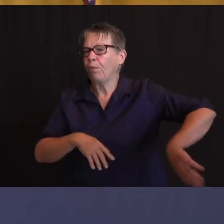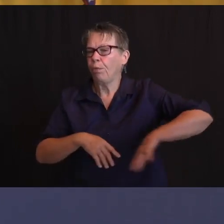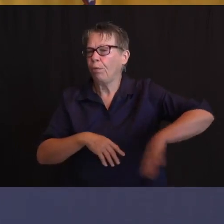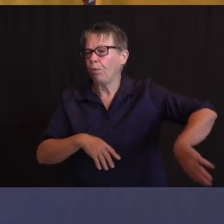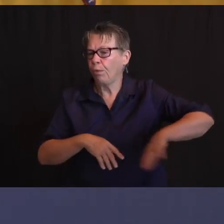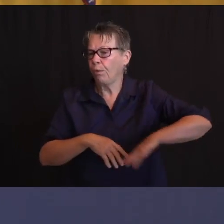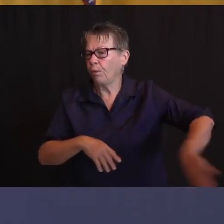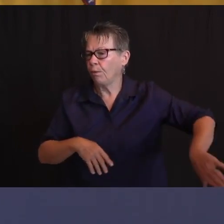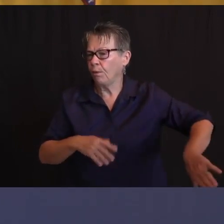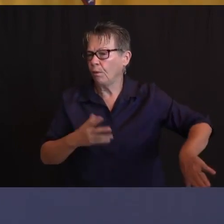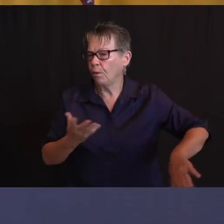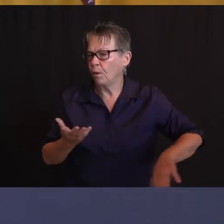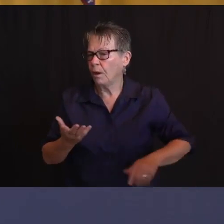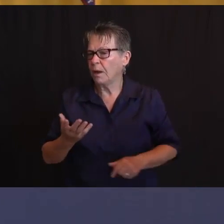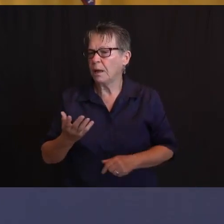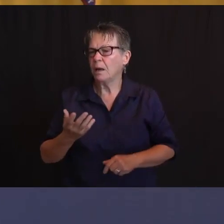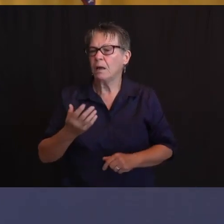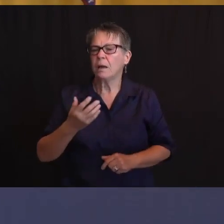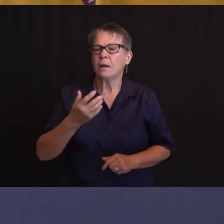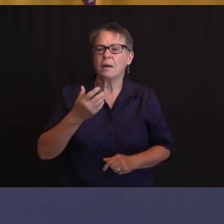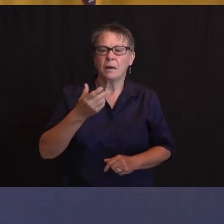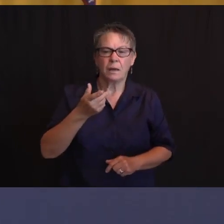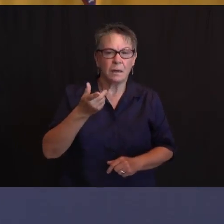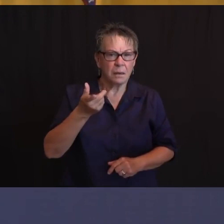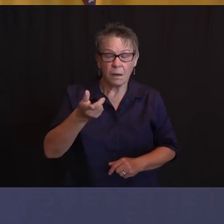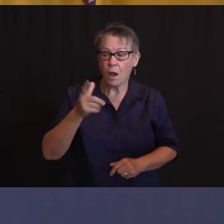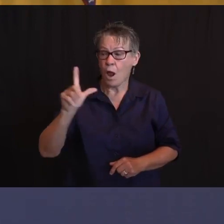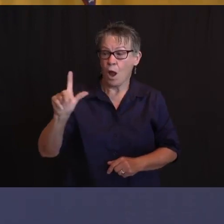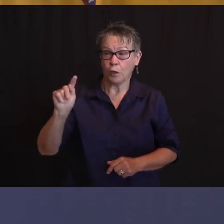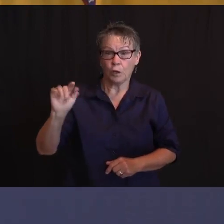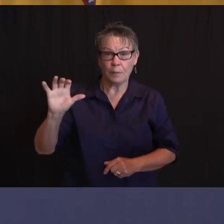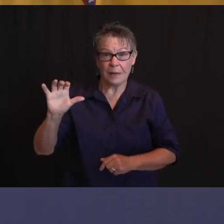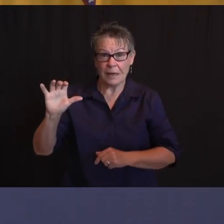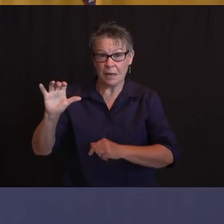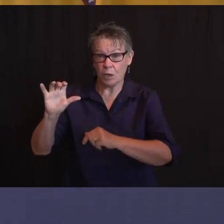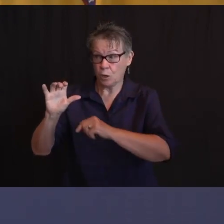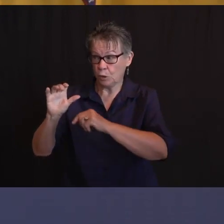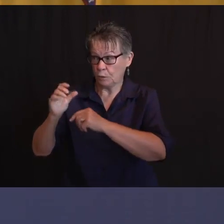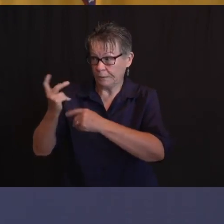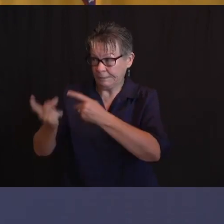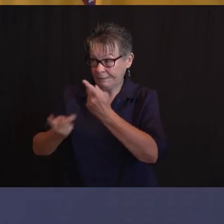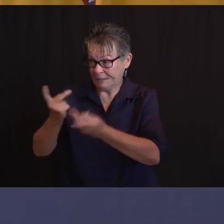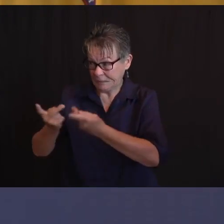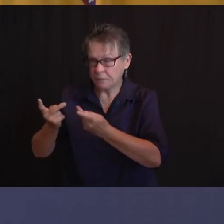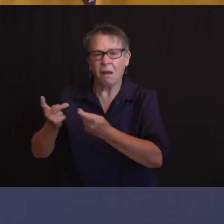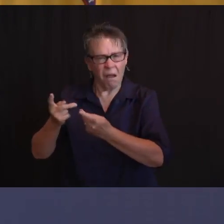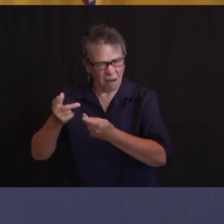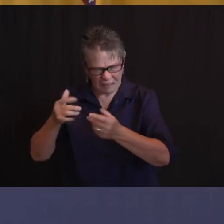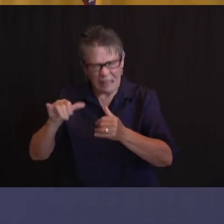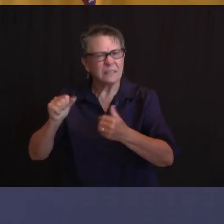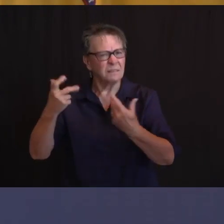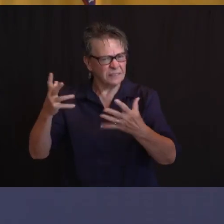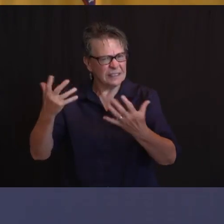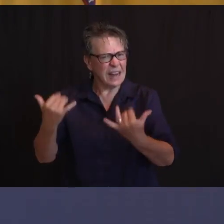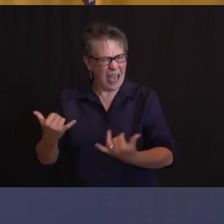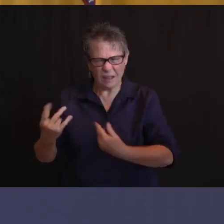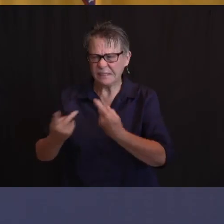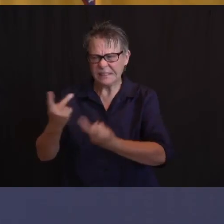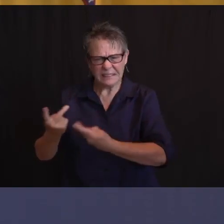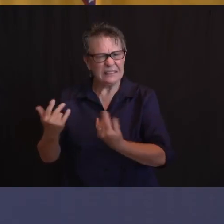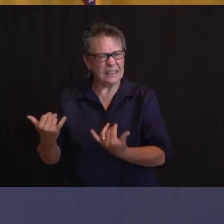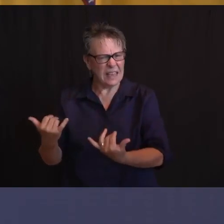your head in terms of how many? Can we come back to you on that? But the answer, this is that we need them to attest that they've gone through the proper